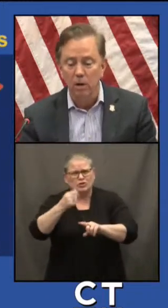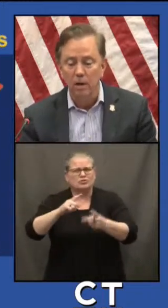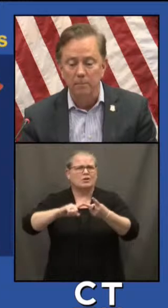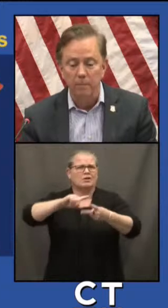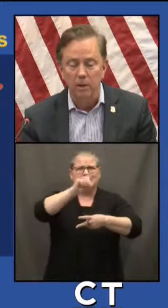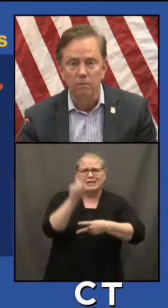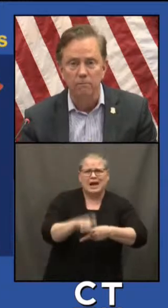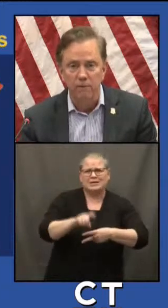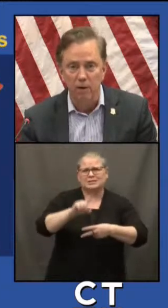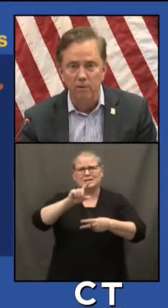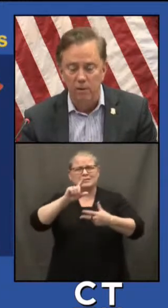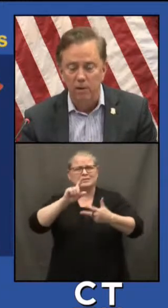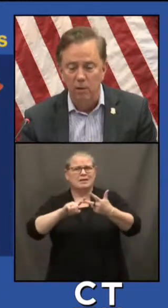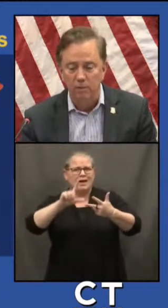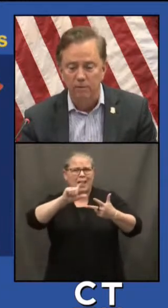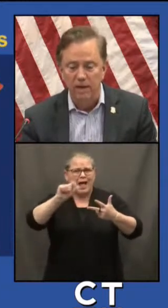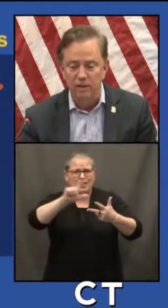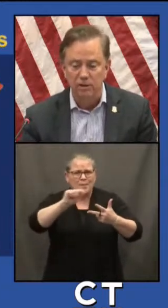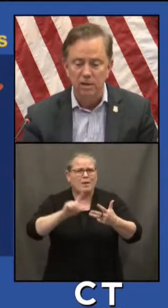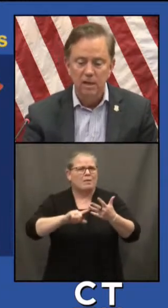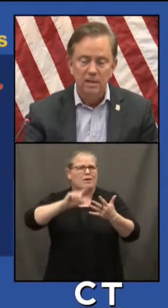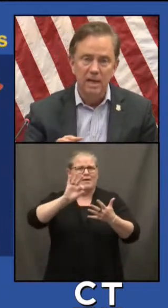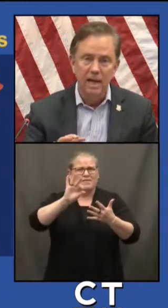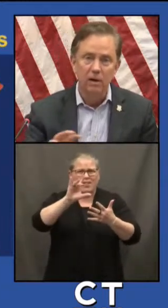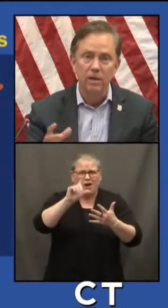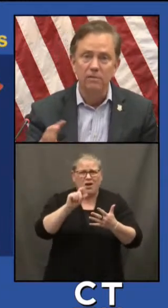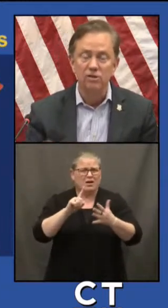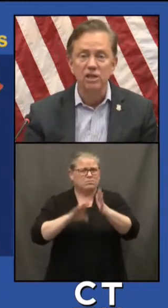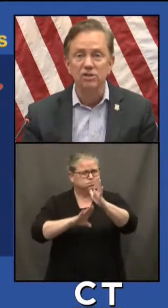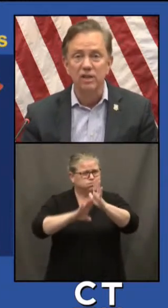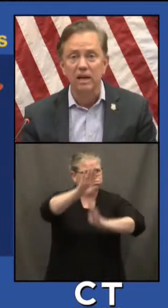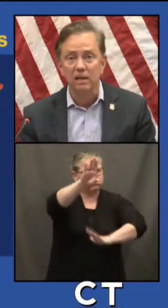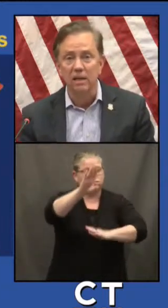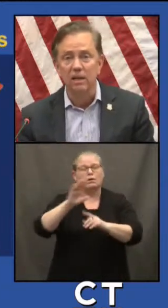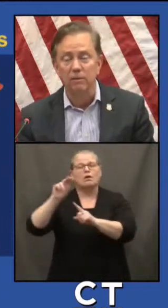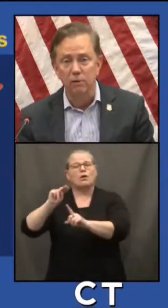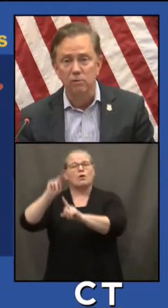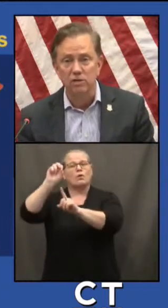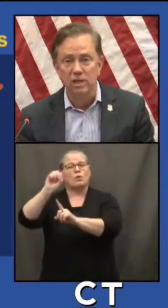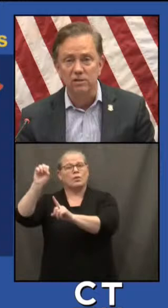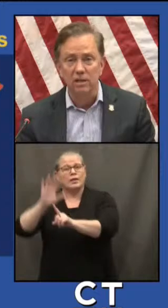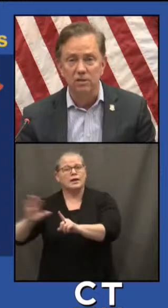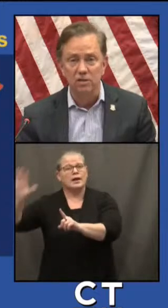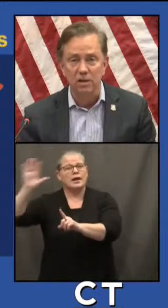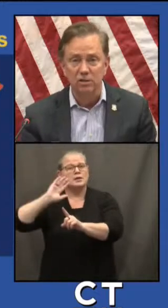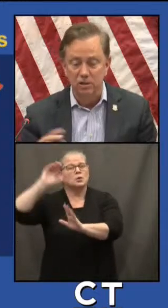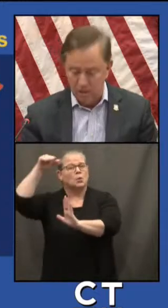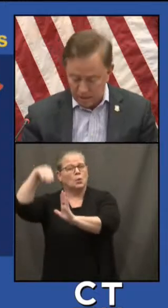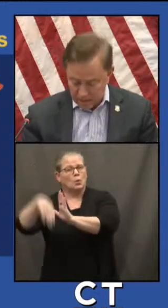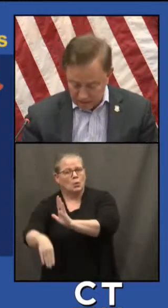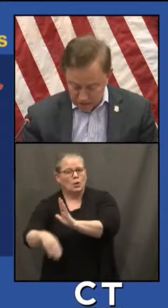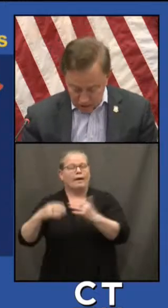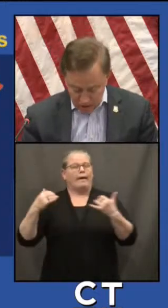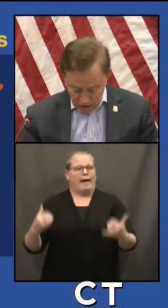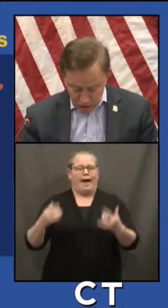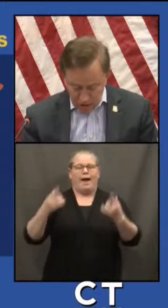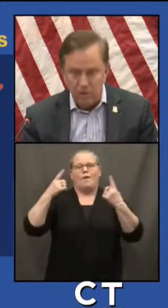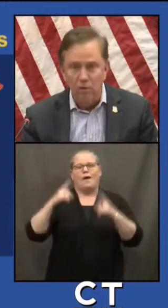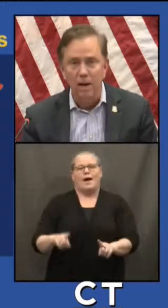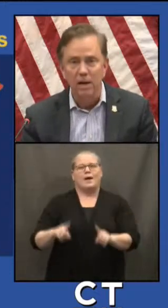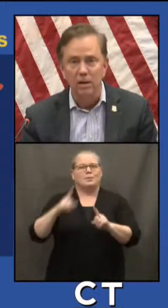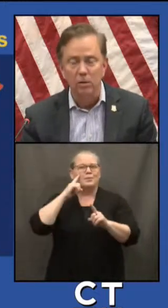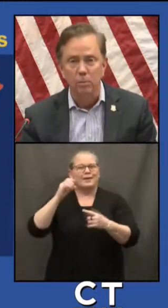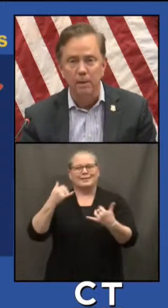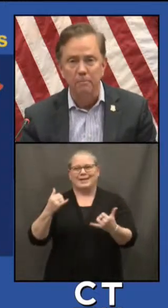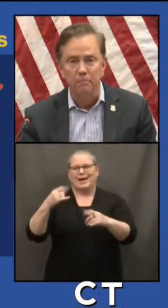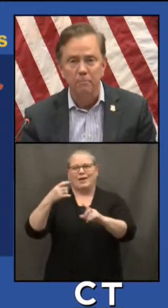were, very, very low infection. Now, given seasonality and the flu season and the such, that has shifted